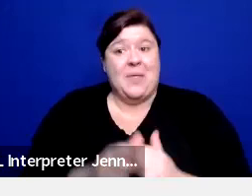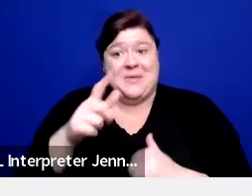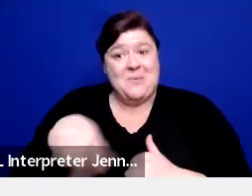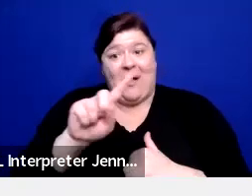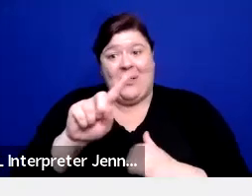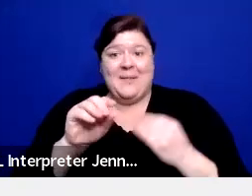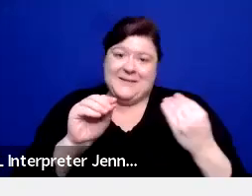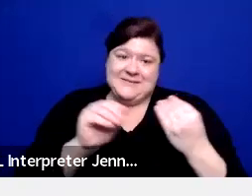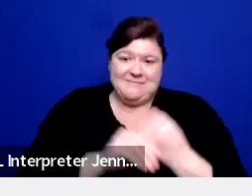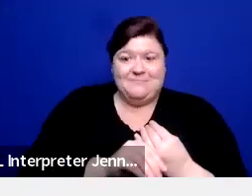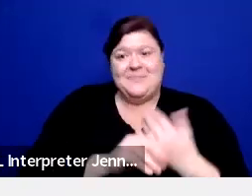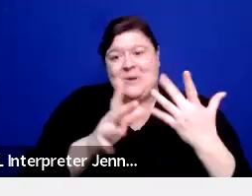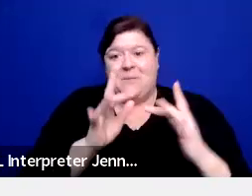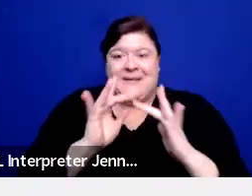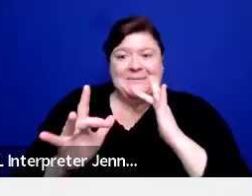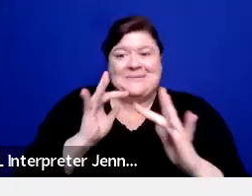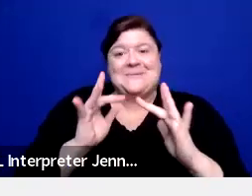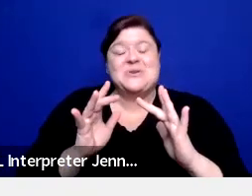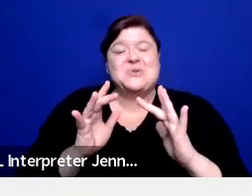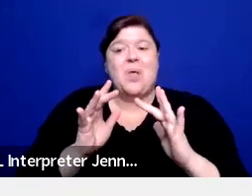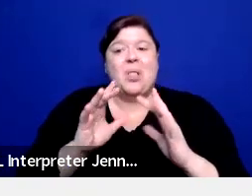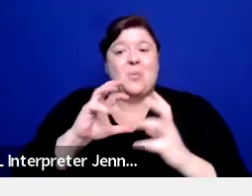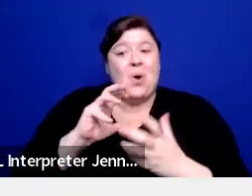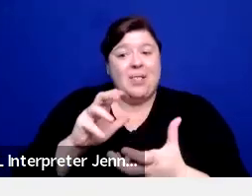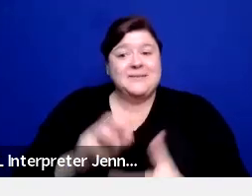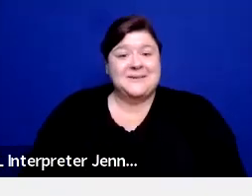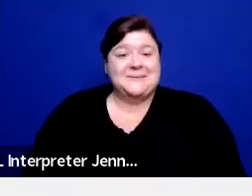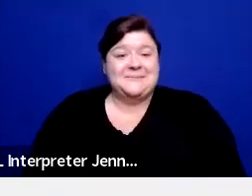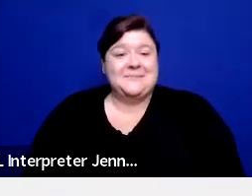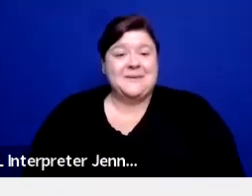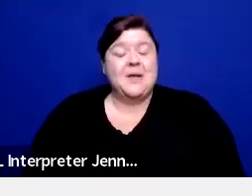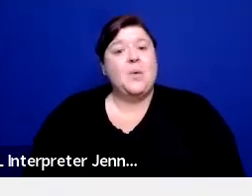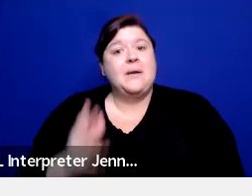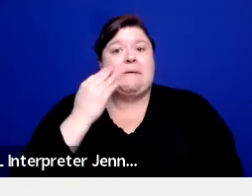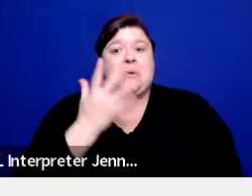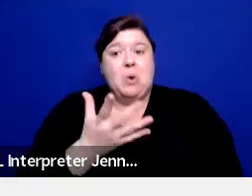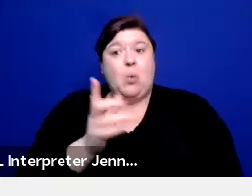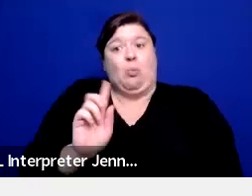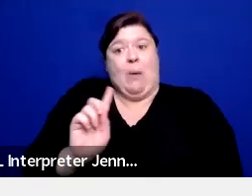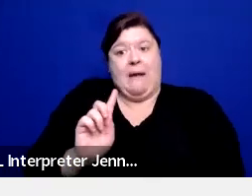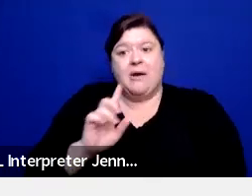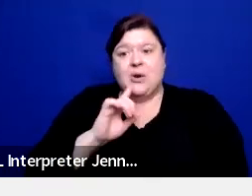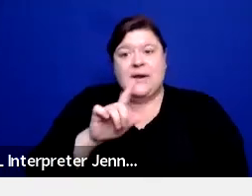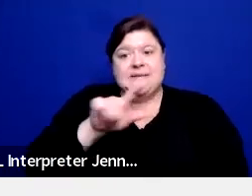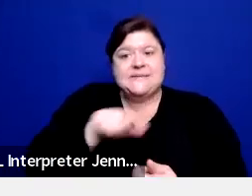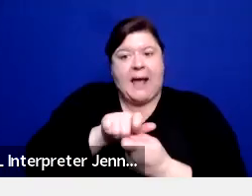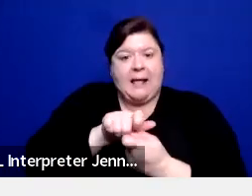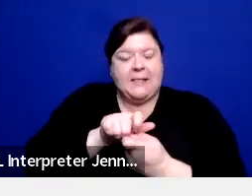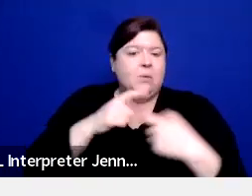virtual format. Wanted to provide you an update on where we're at with the childcare stabilization grants.